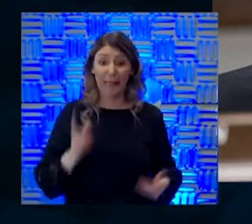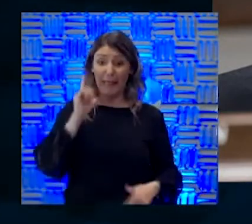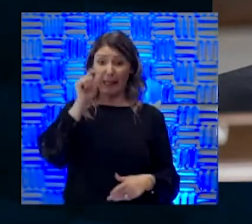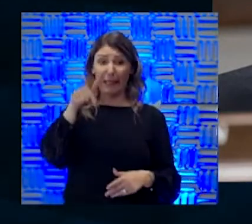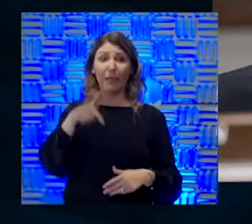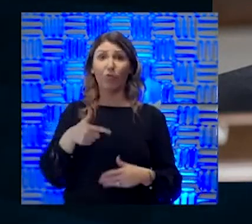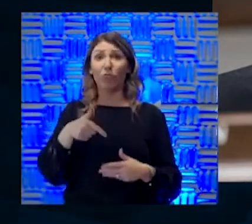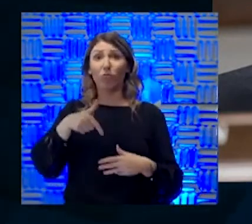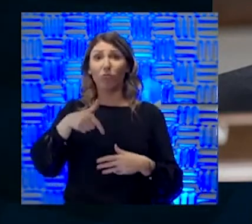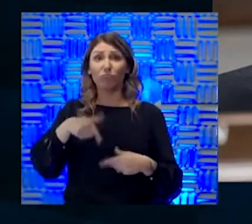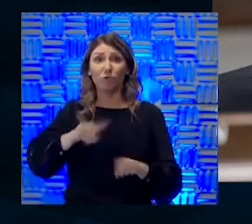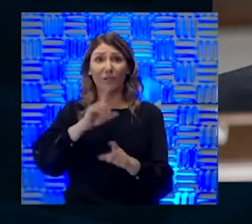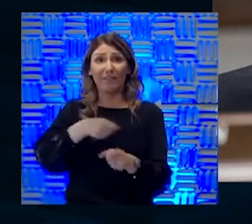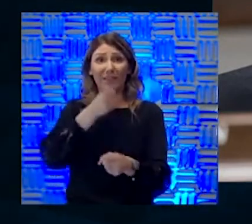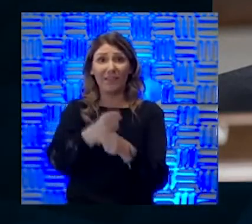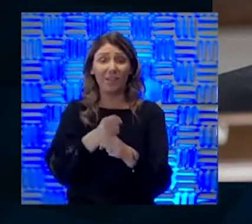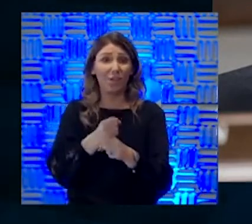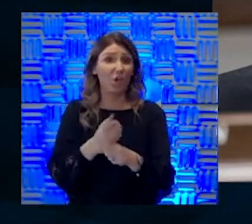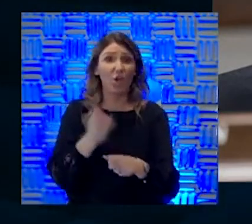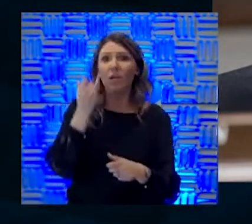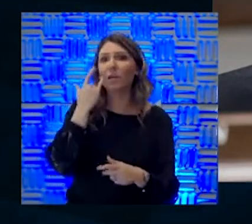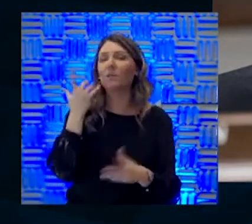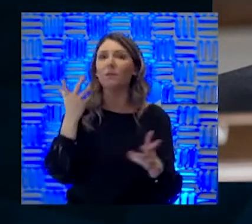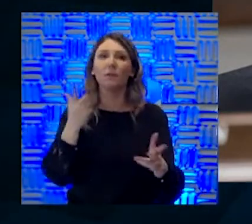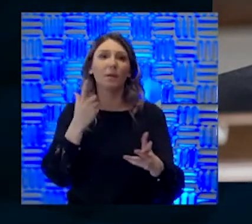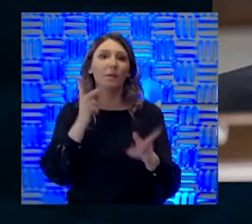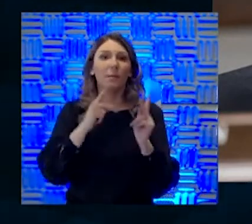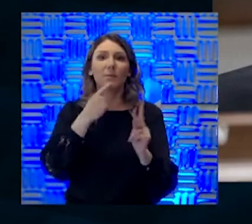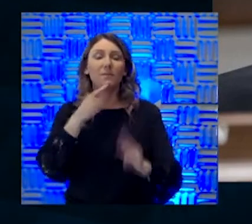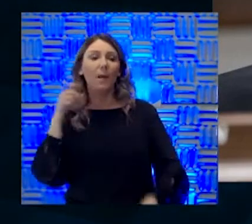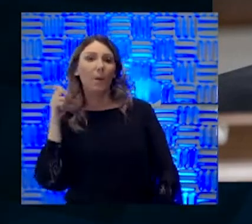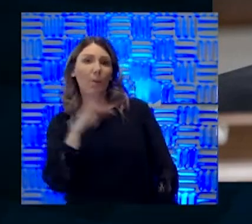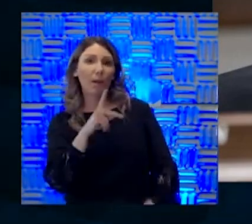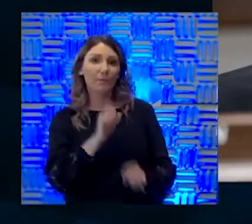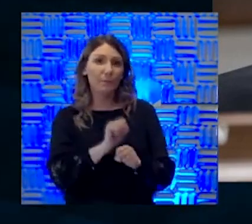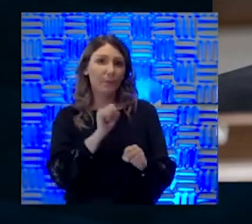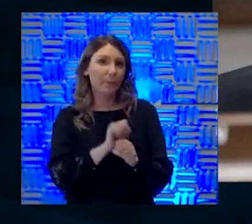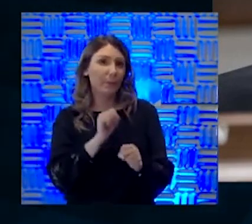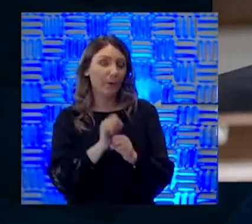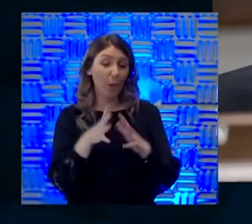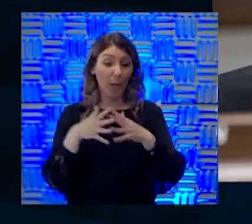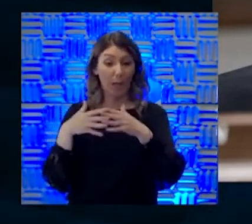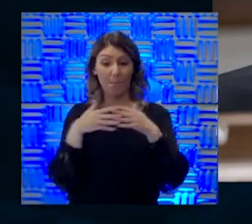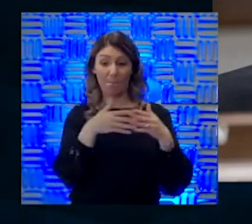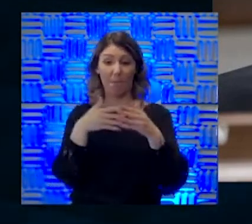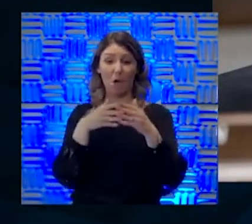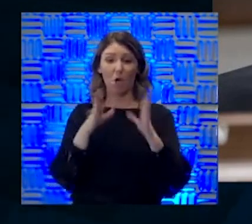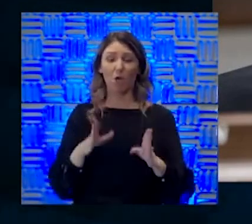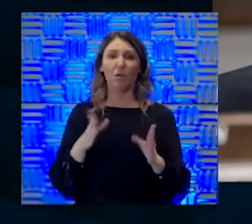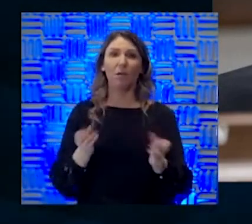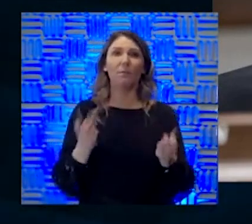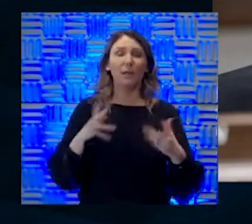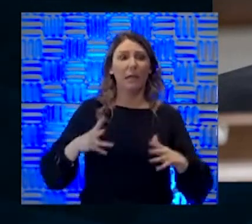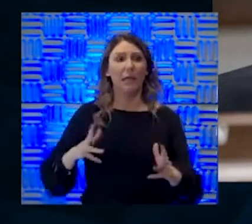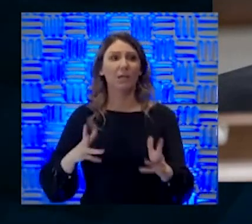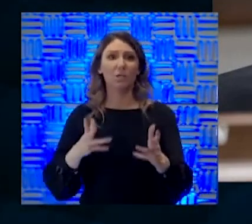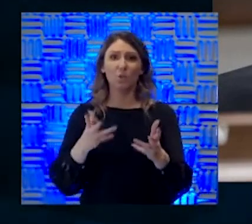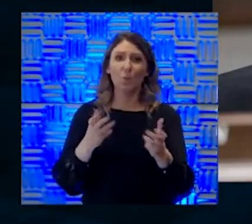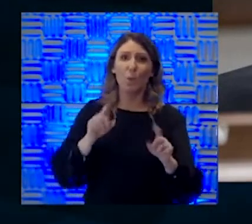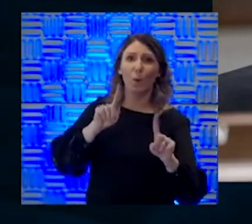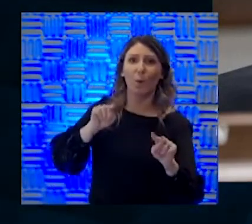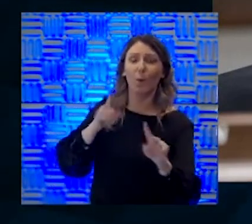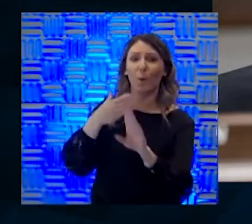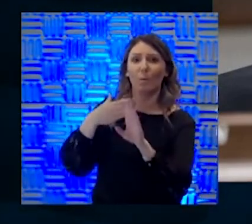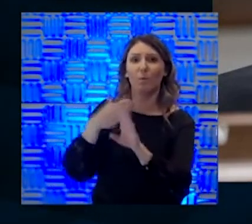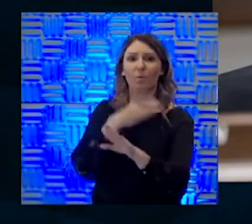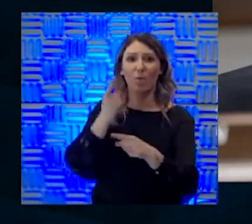year, when are we? Even if the word is go back to work, Americans, many are anxious to go and want to go perhaps before